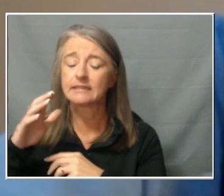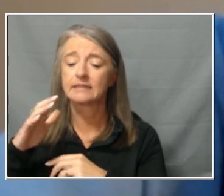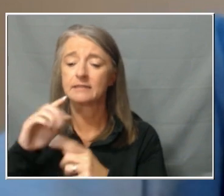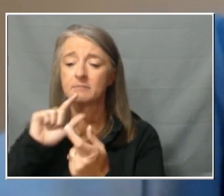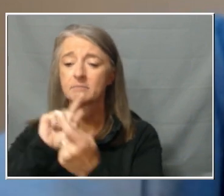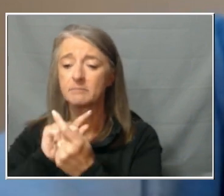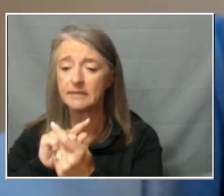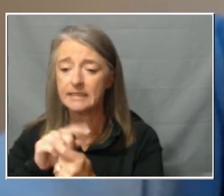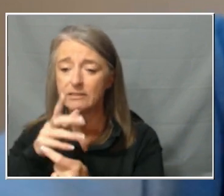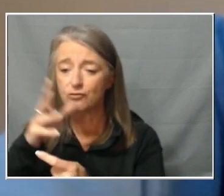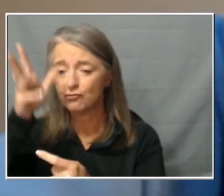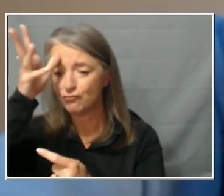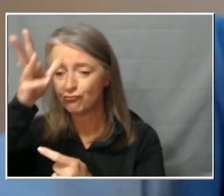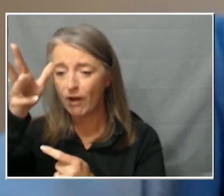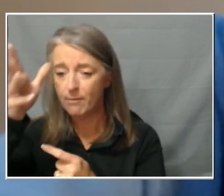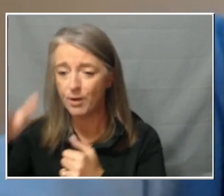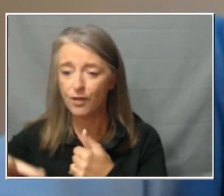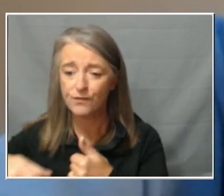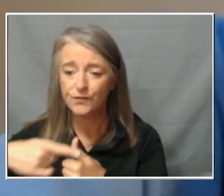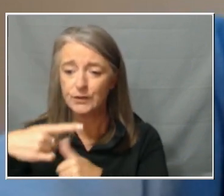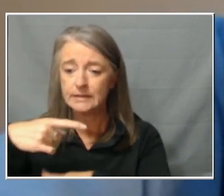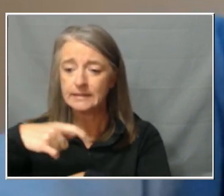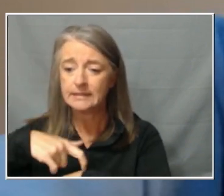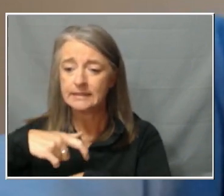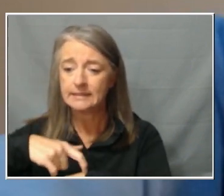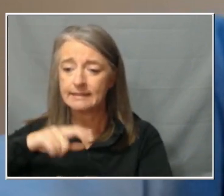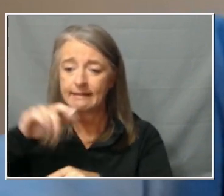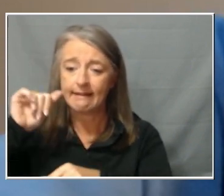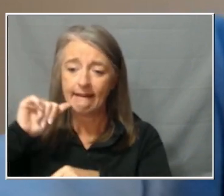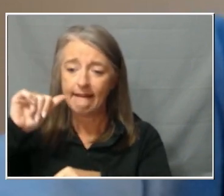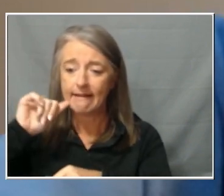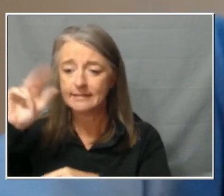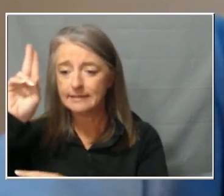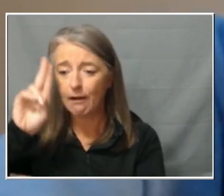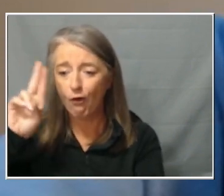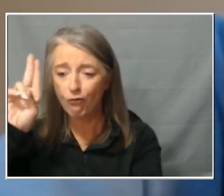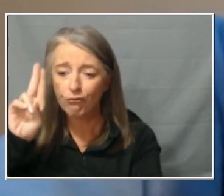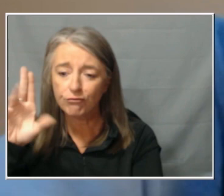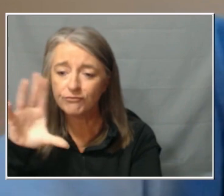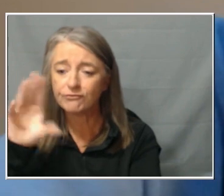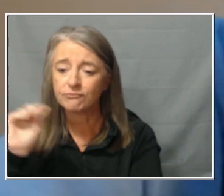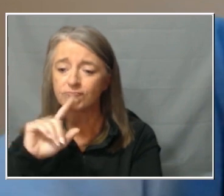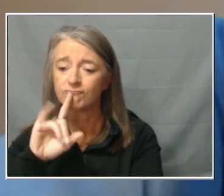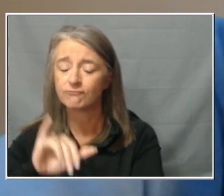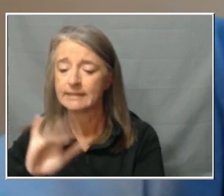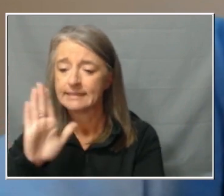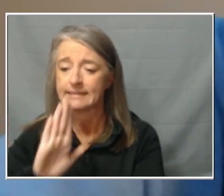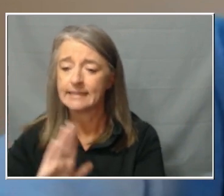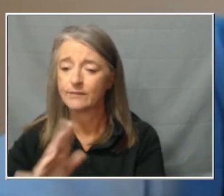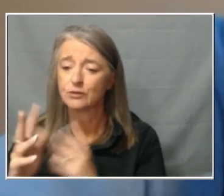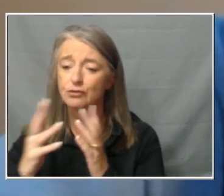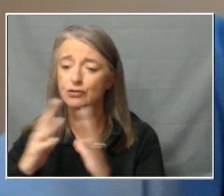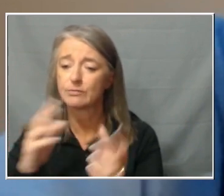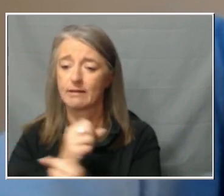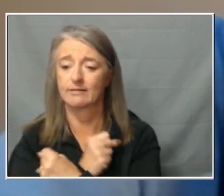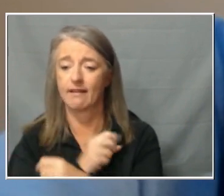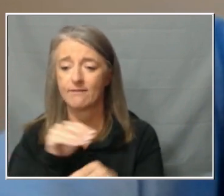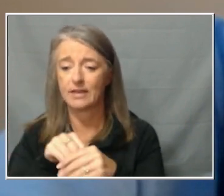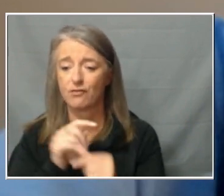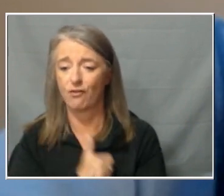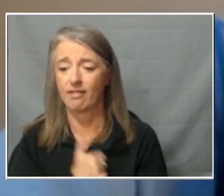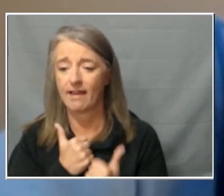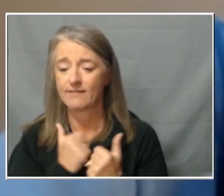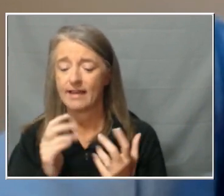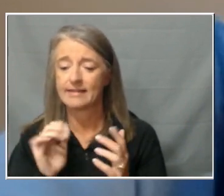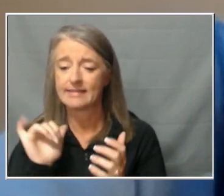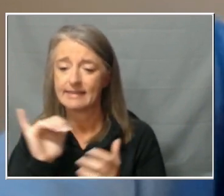to meet their grandpa for the first time, and aunts and uncles. And, you know, you can never have too much love in your life. You can